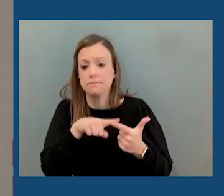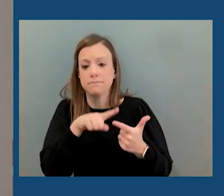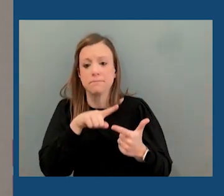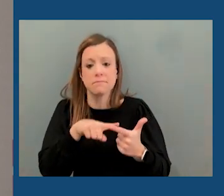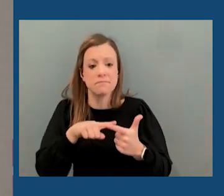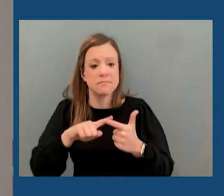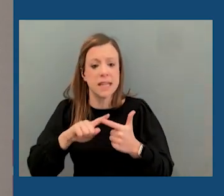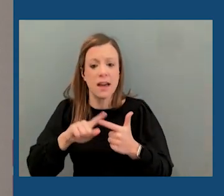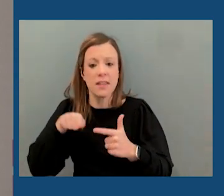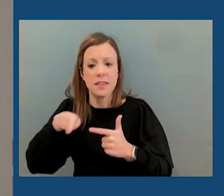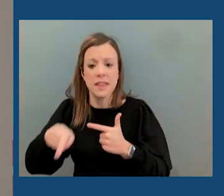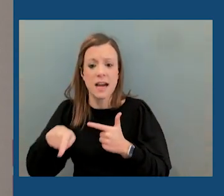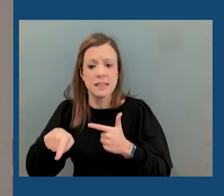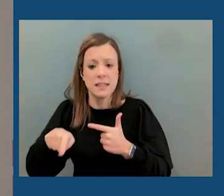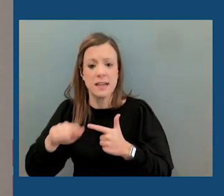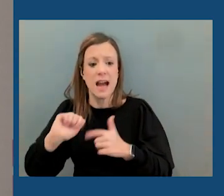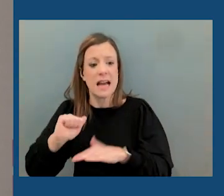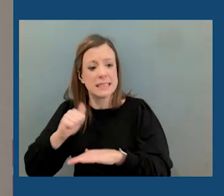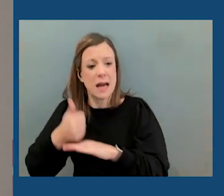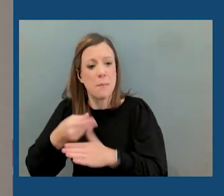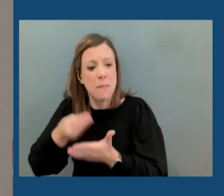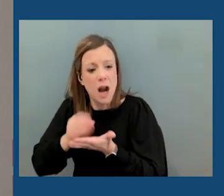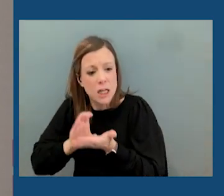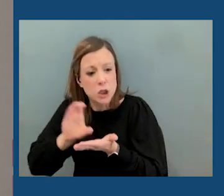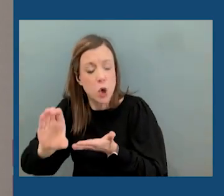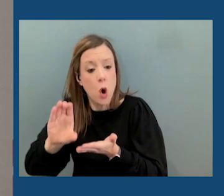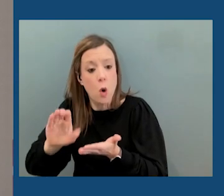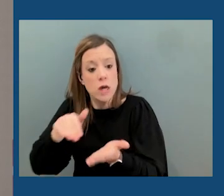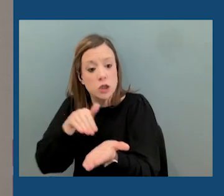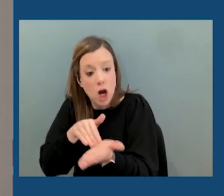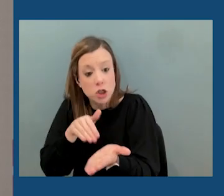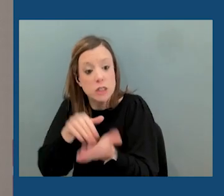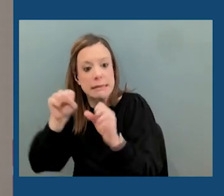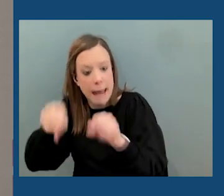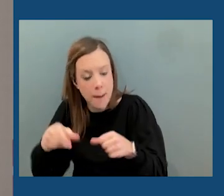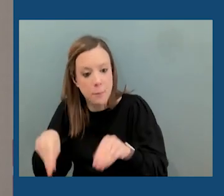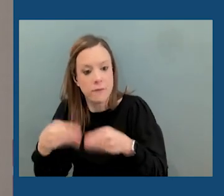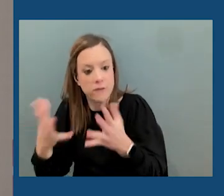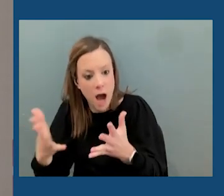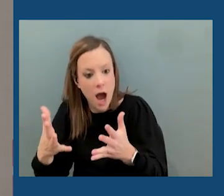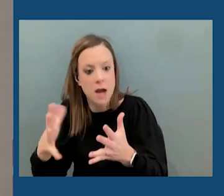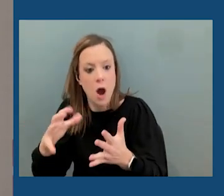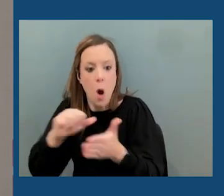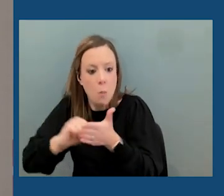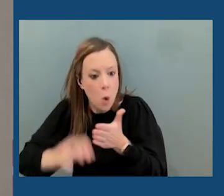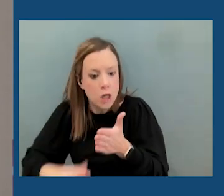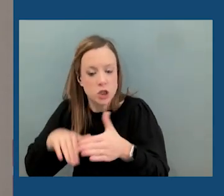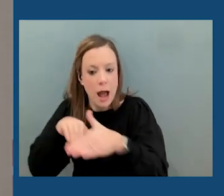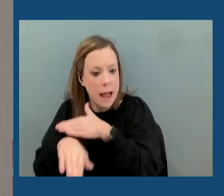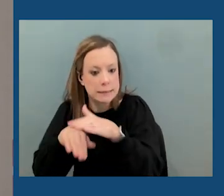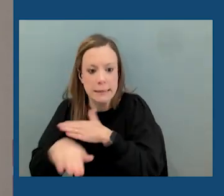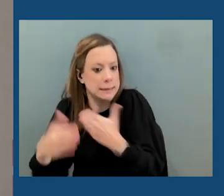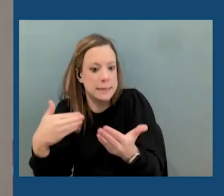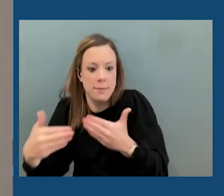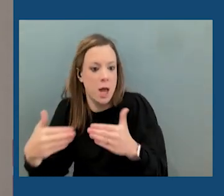so providers would be able to provide abortion access to women no matter where, just make sure we have the